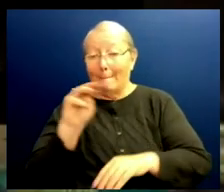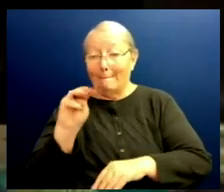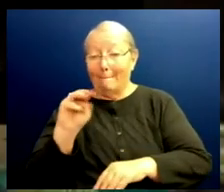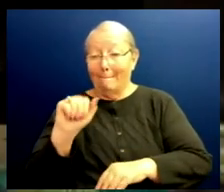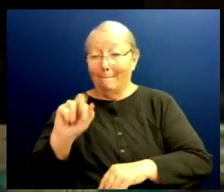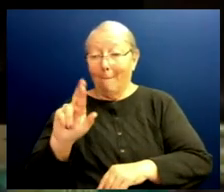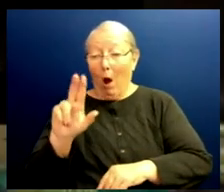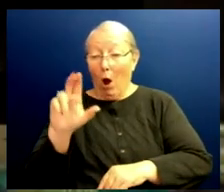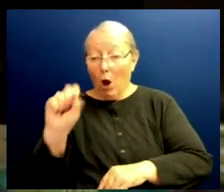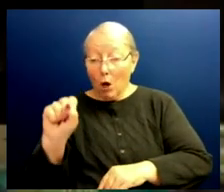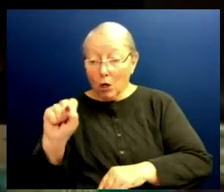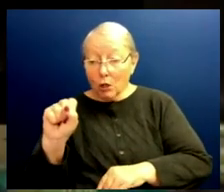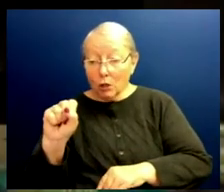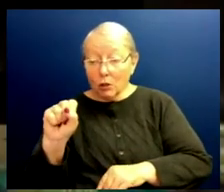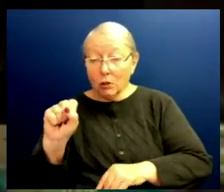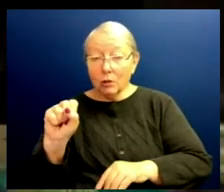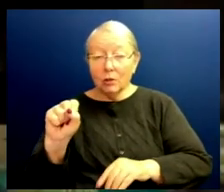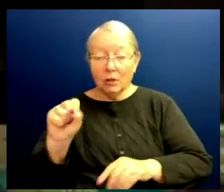to detect it. Suppose